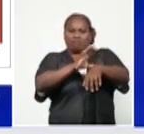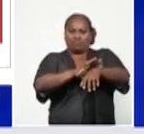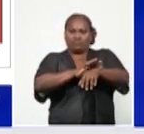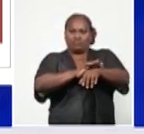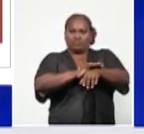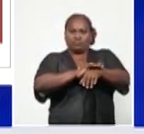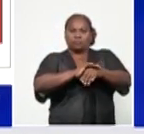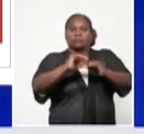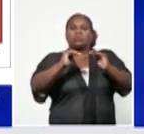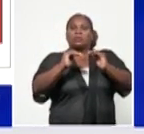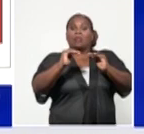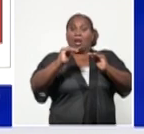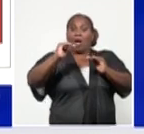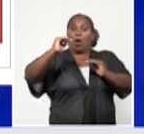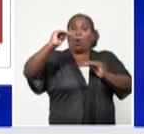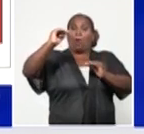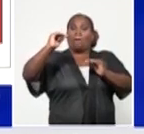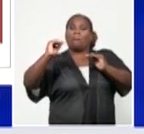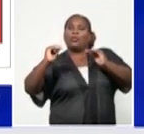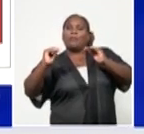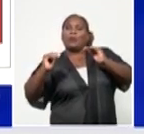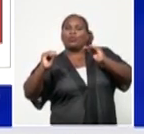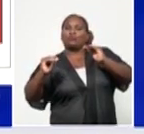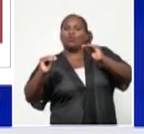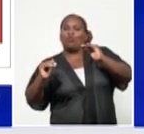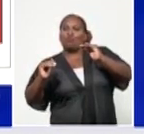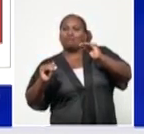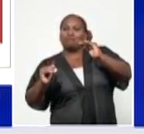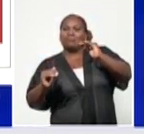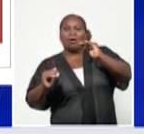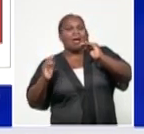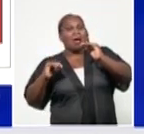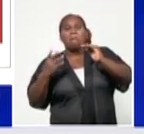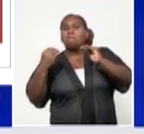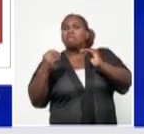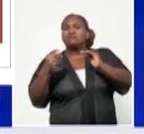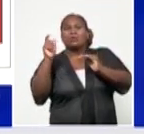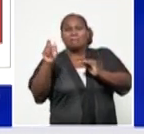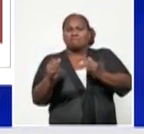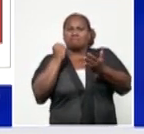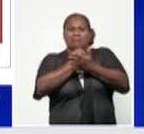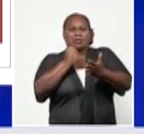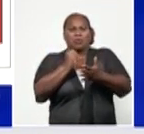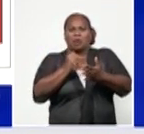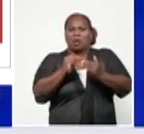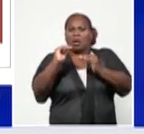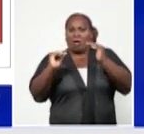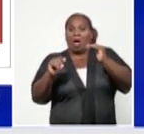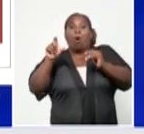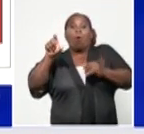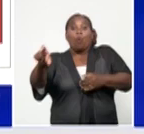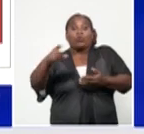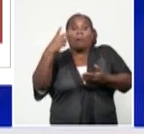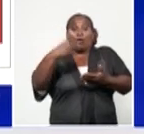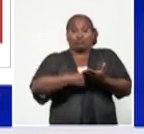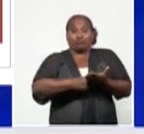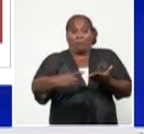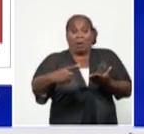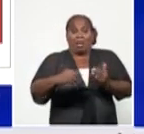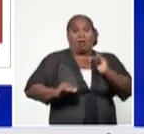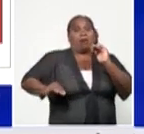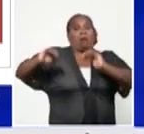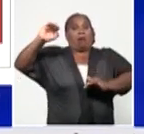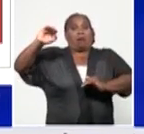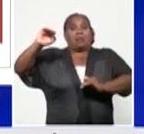number of cases began to decline up until 2 weeks ago. We can see how, through implementation and adherence